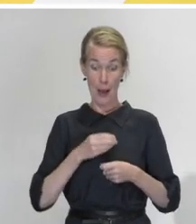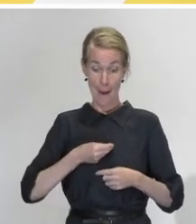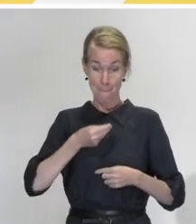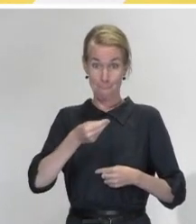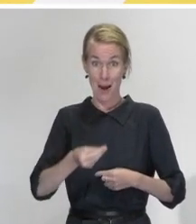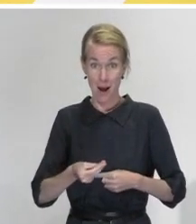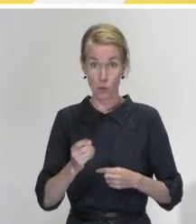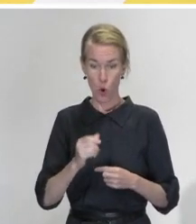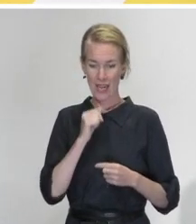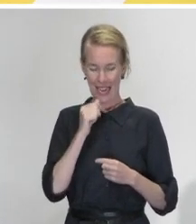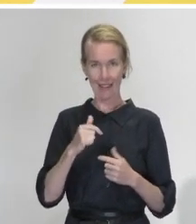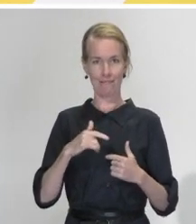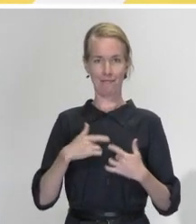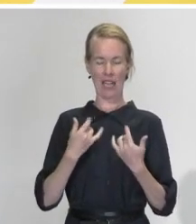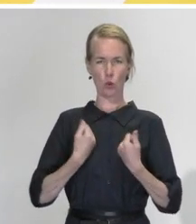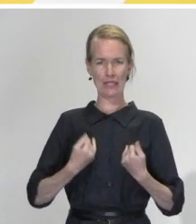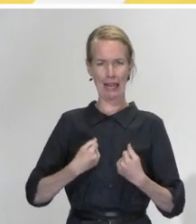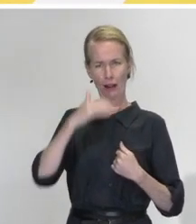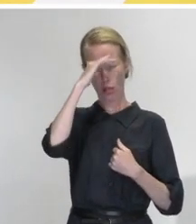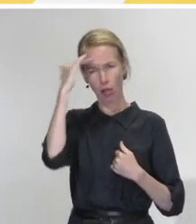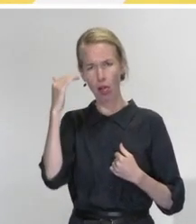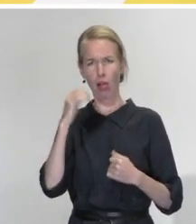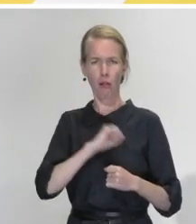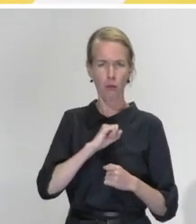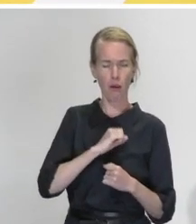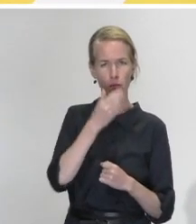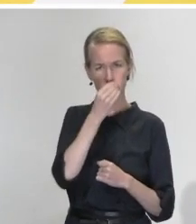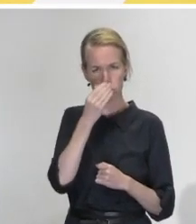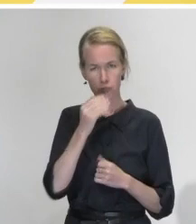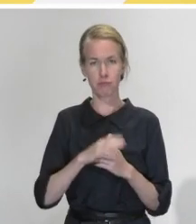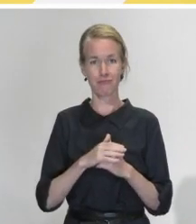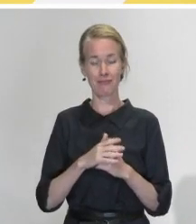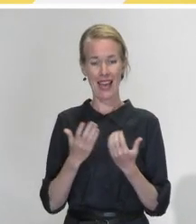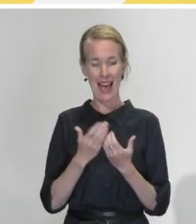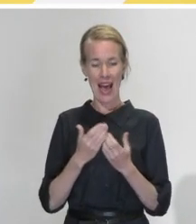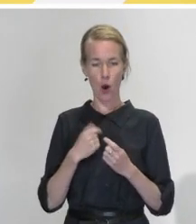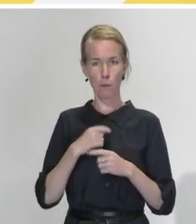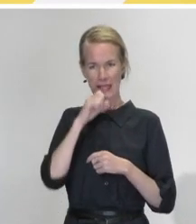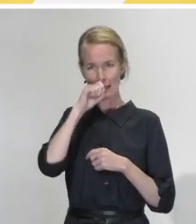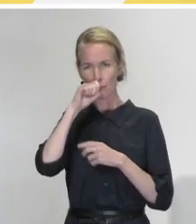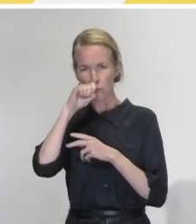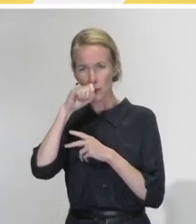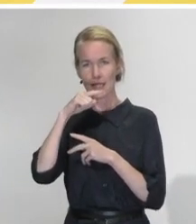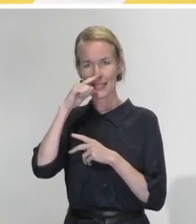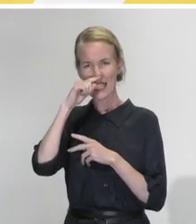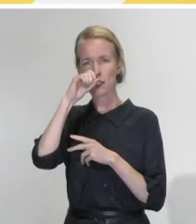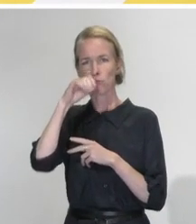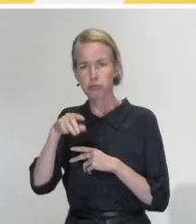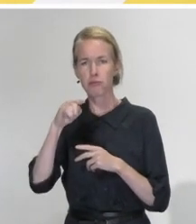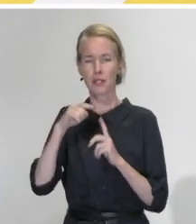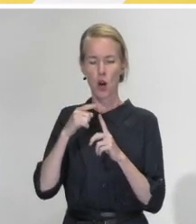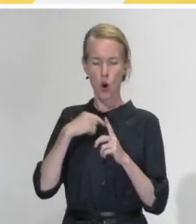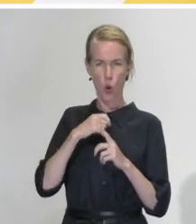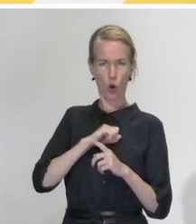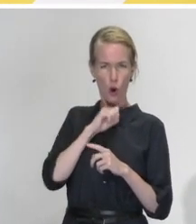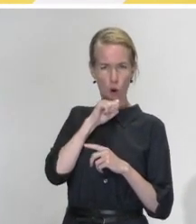from symptomatic people to others who are in close contact via respiratory droplets, by direct contact with